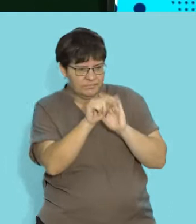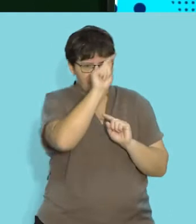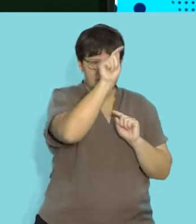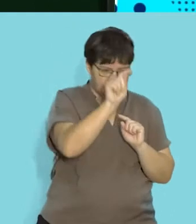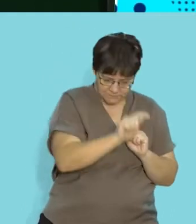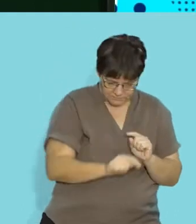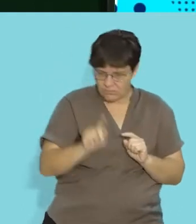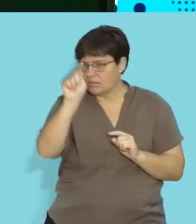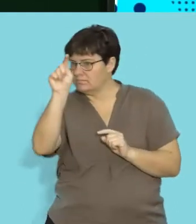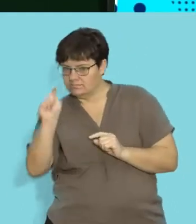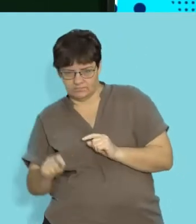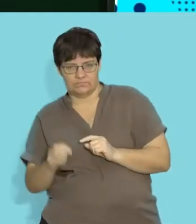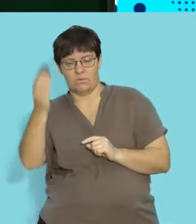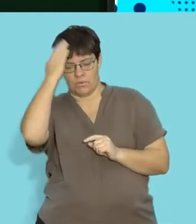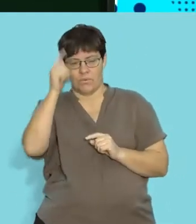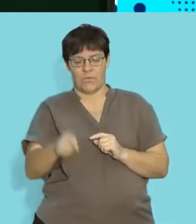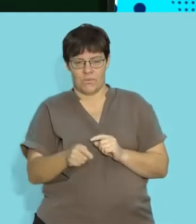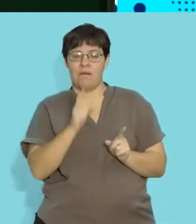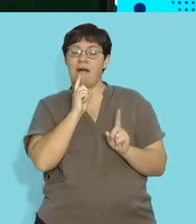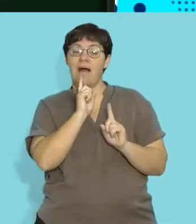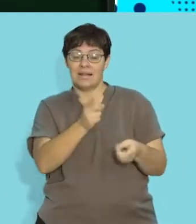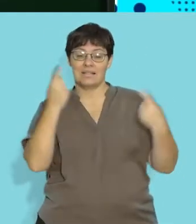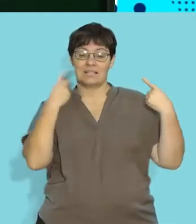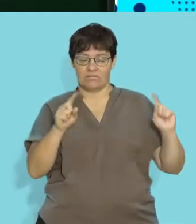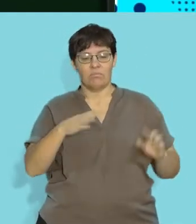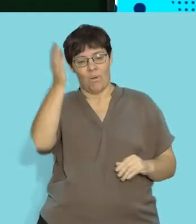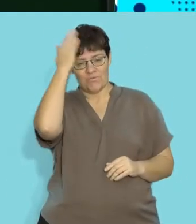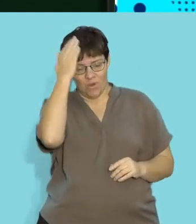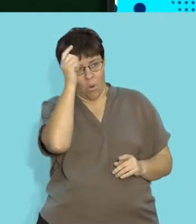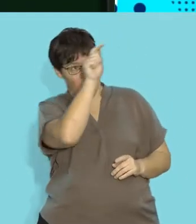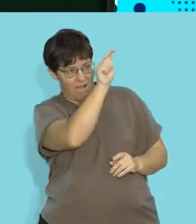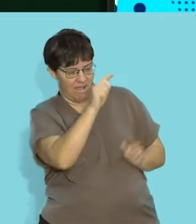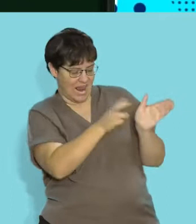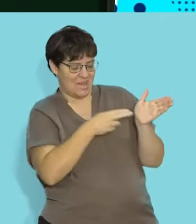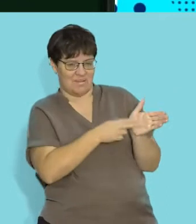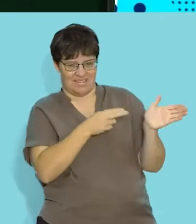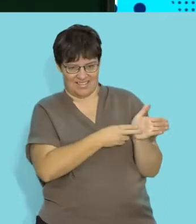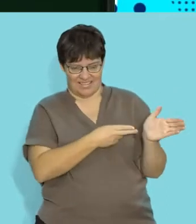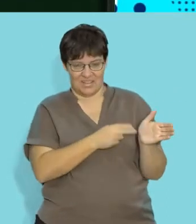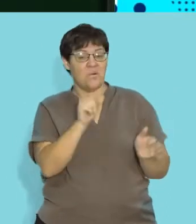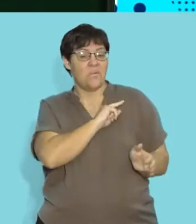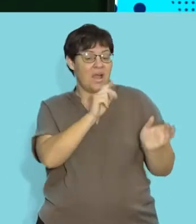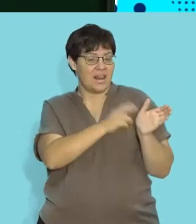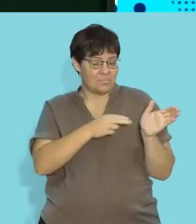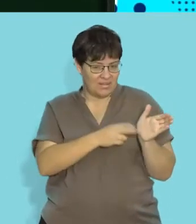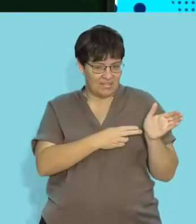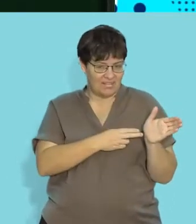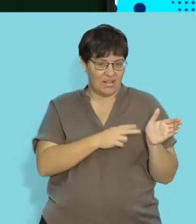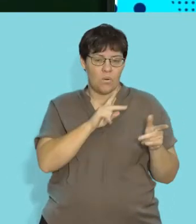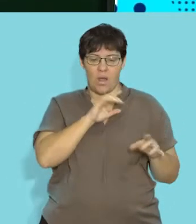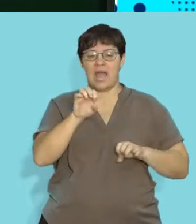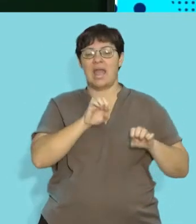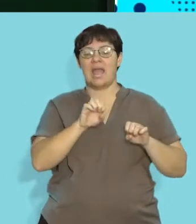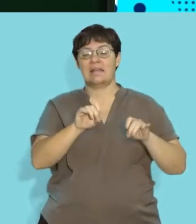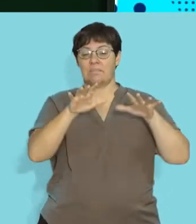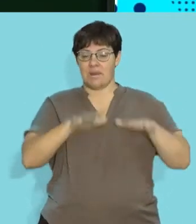parts. And so the key to answering a question successfully is often parts are labeled. And the reason why they're labeled is obviously the examiner is